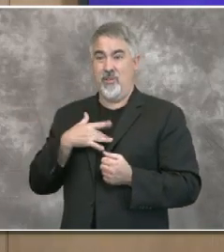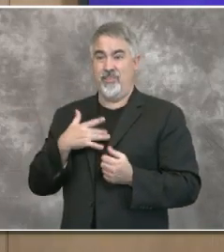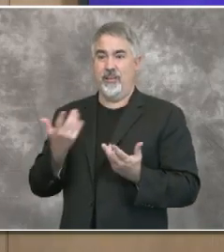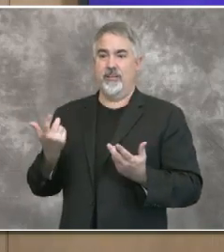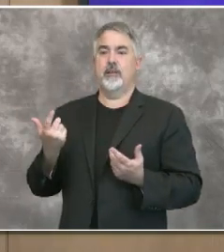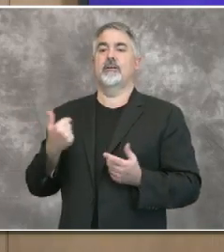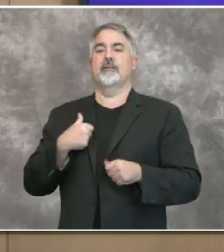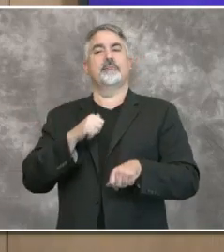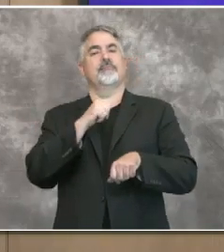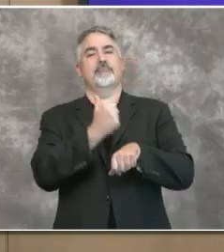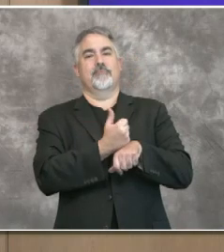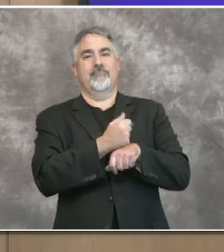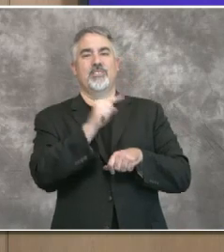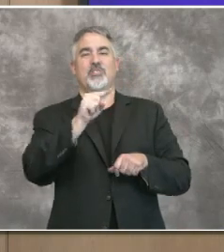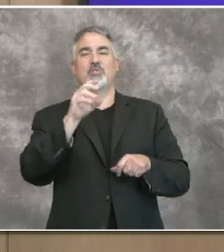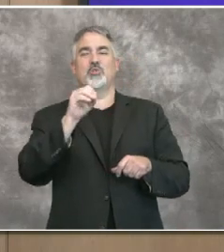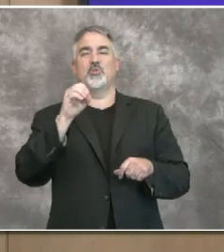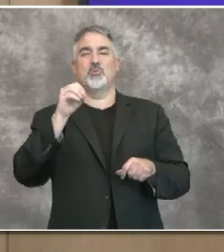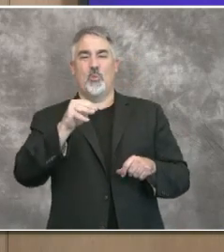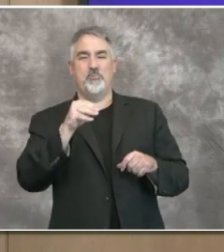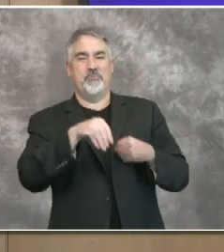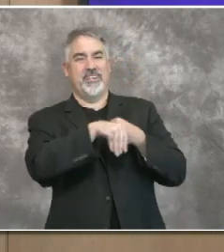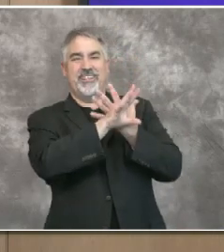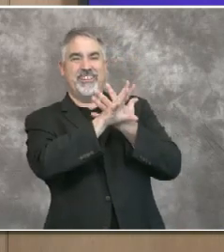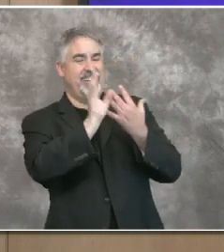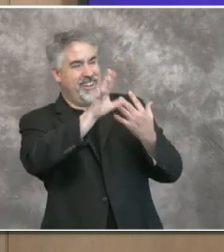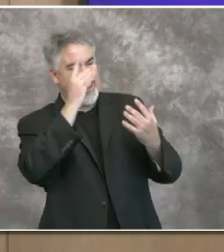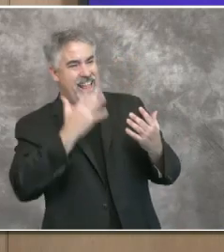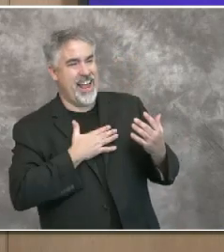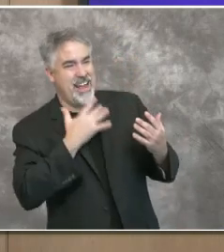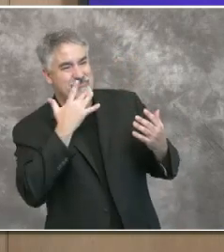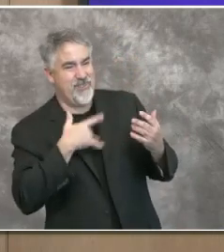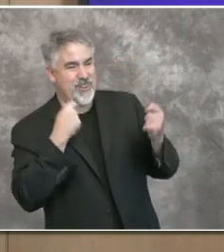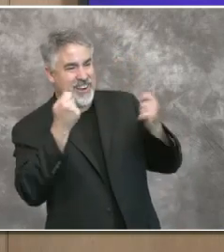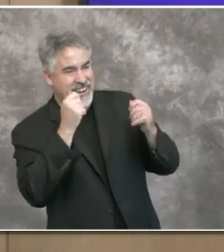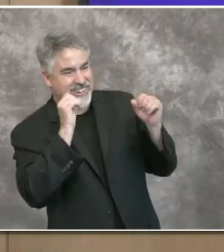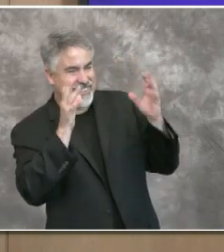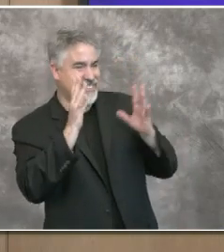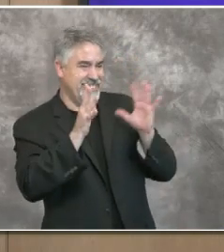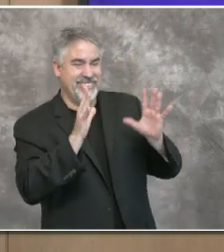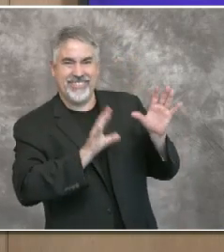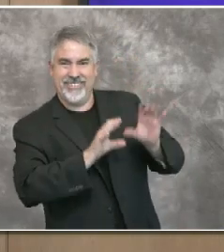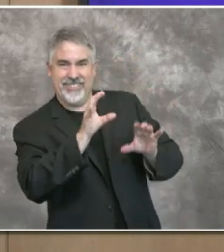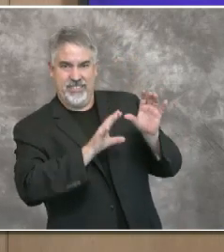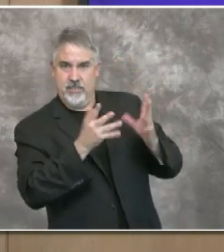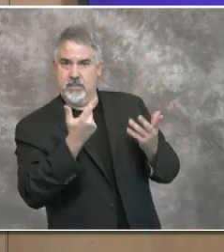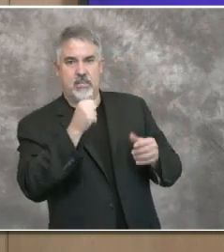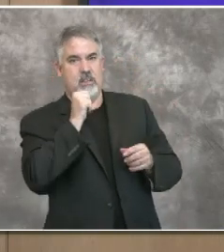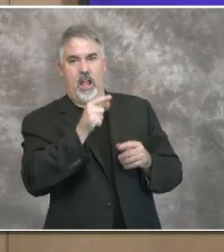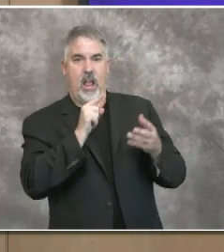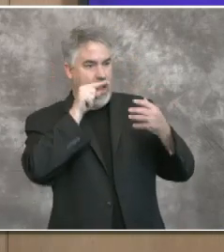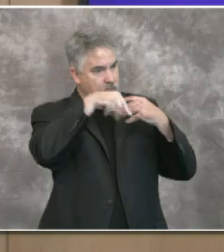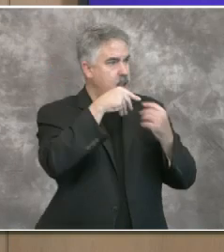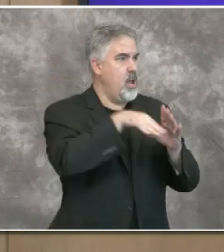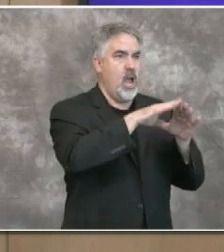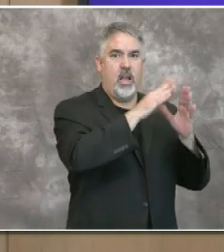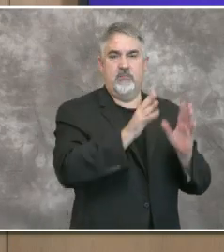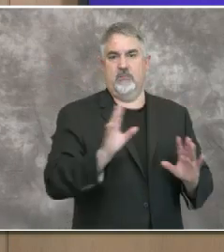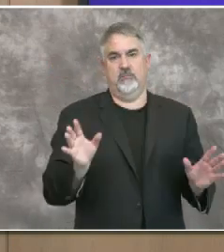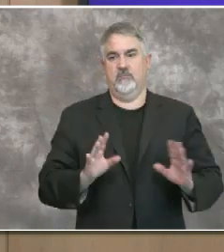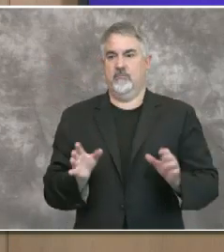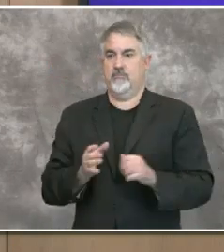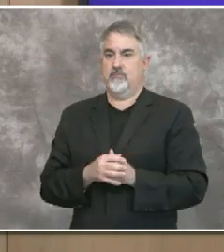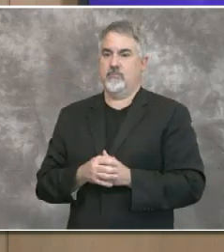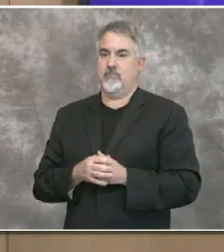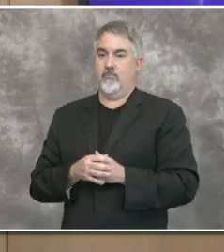gifts. And we know it's challenging. We know it's hard on families. We know it's hard on small businesses. But the quicker that we get through this and the more we adhere to